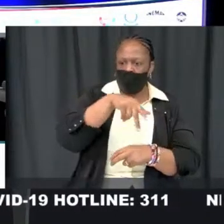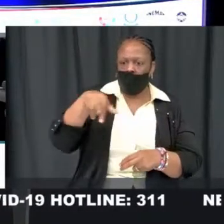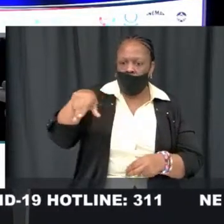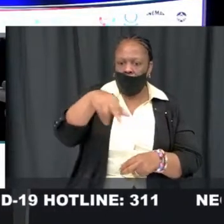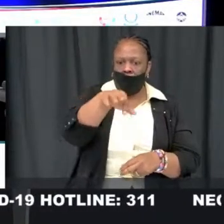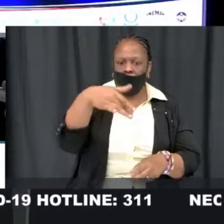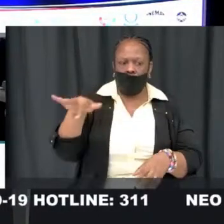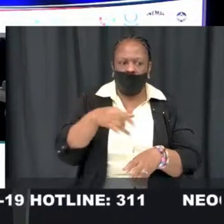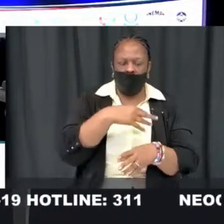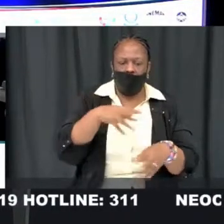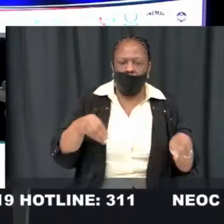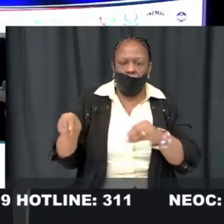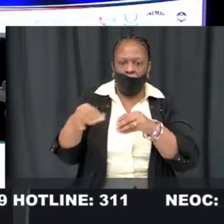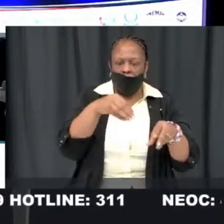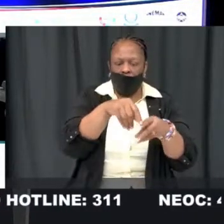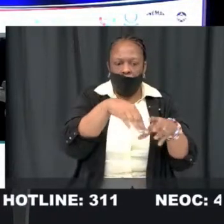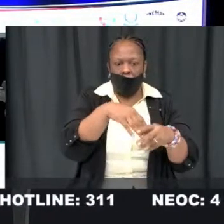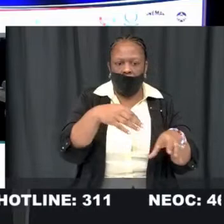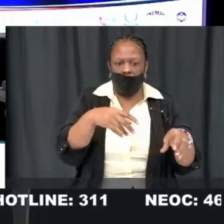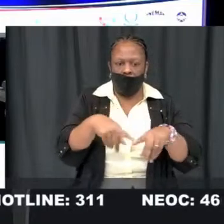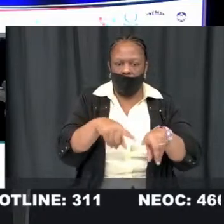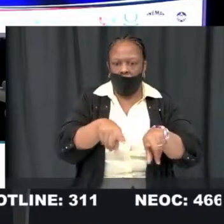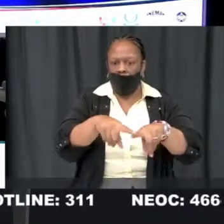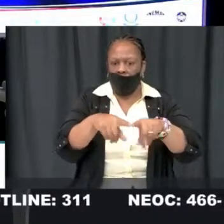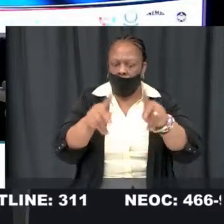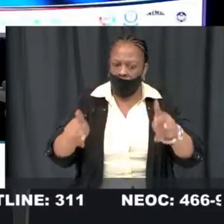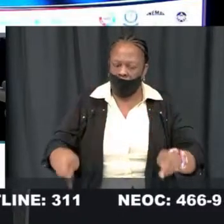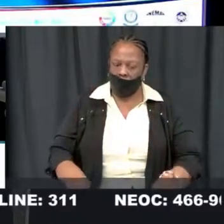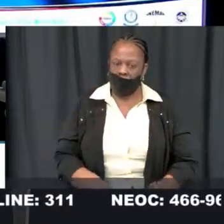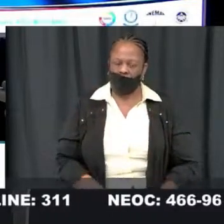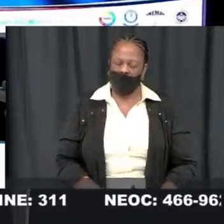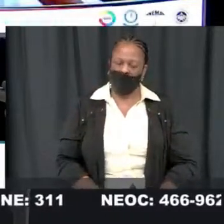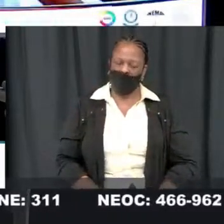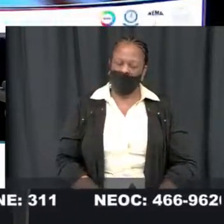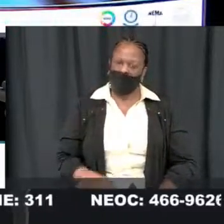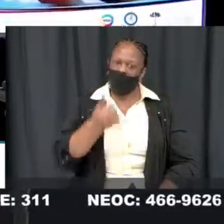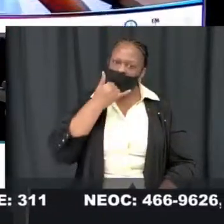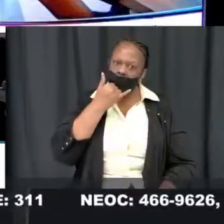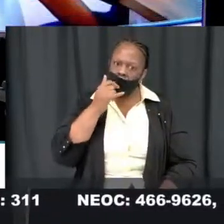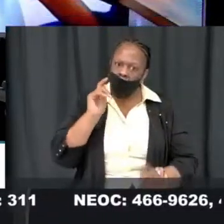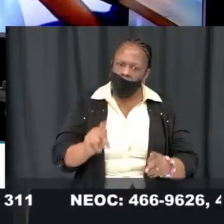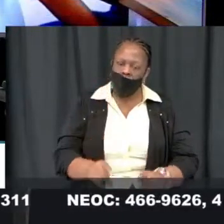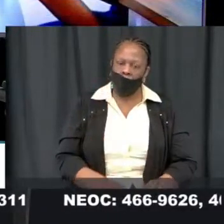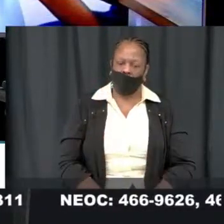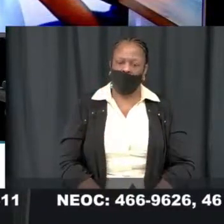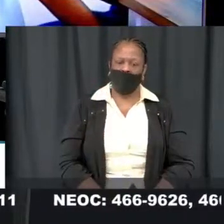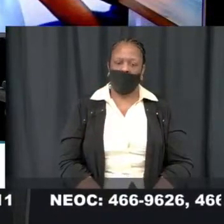get them into a facility where we're going to have it under control. Thank you.